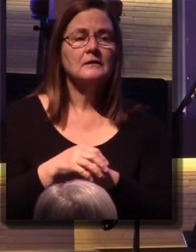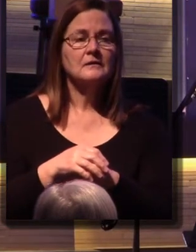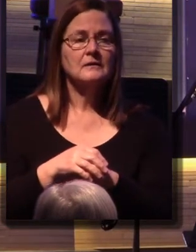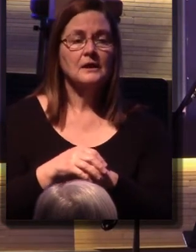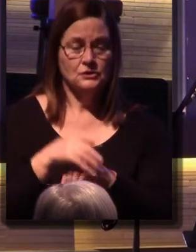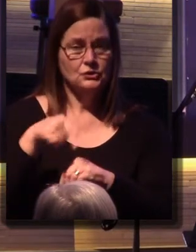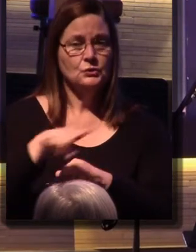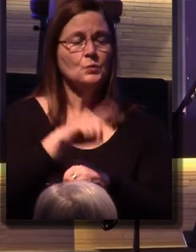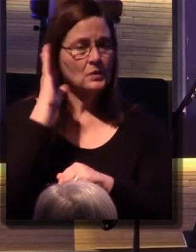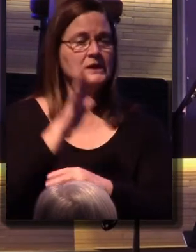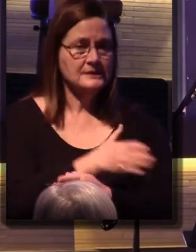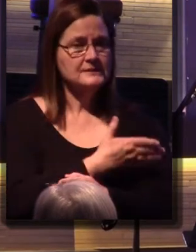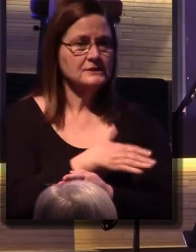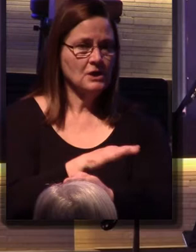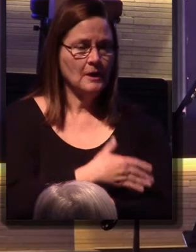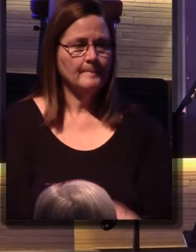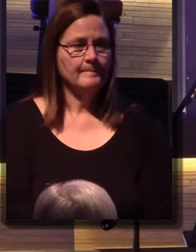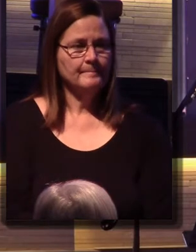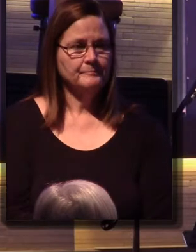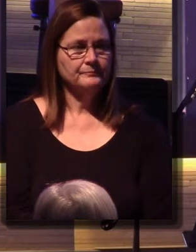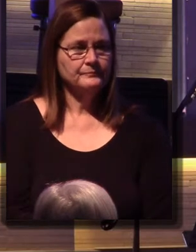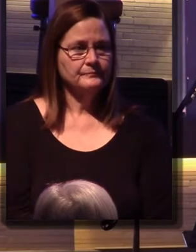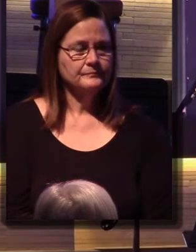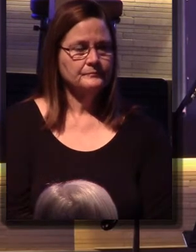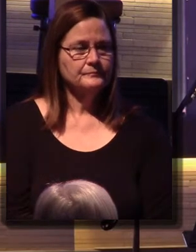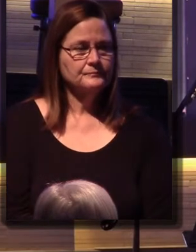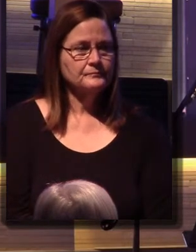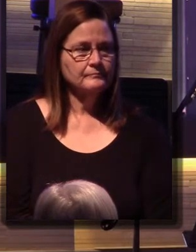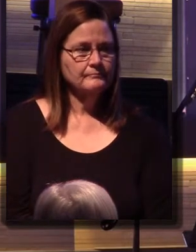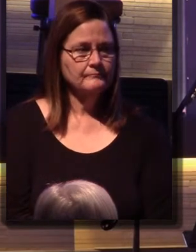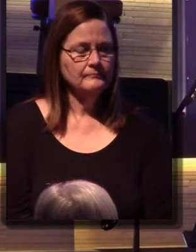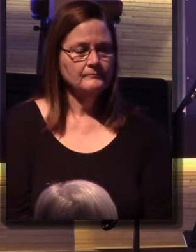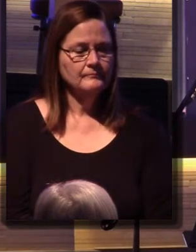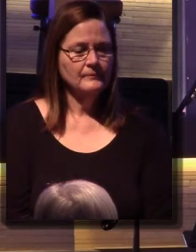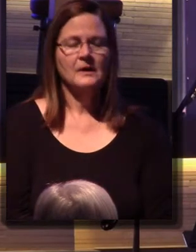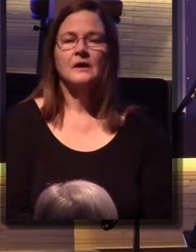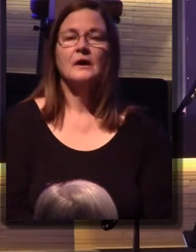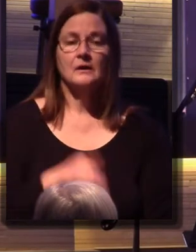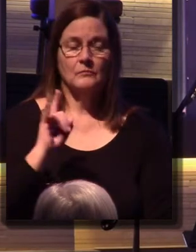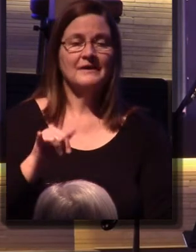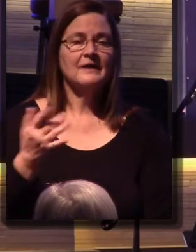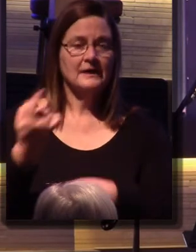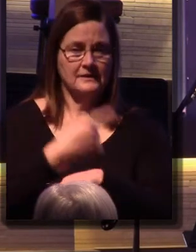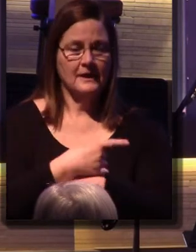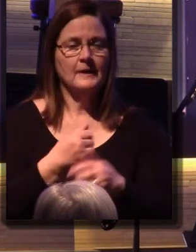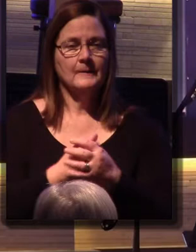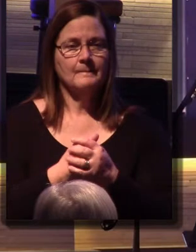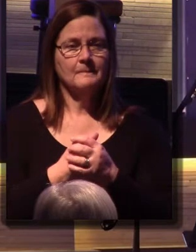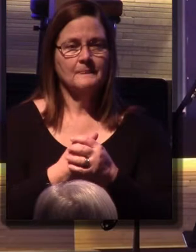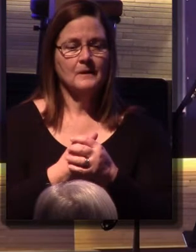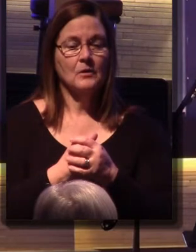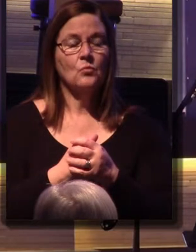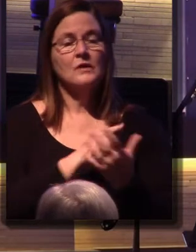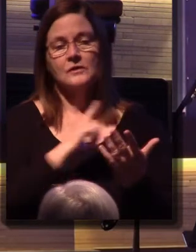destroyed, you will be restored to the land and you will sing a song. That's what he says in verse 3. He says, and it will be in that